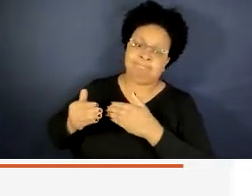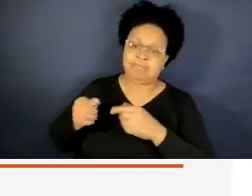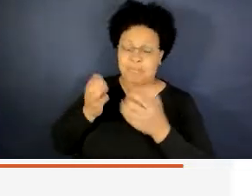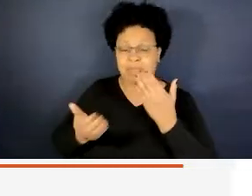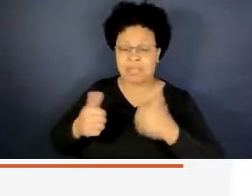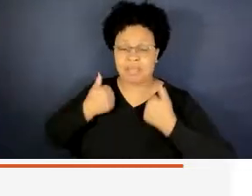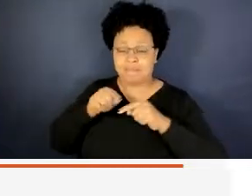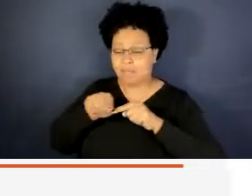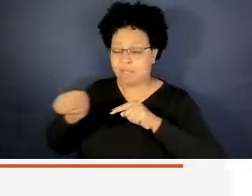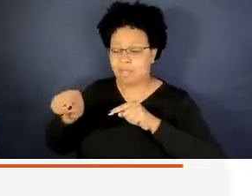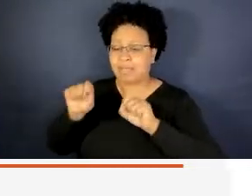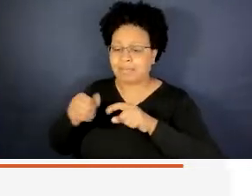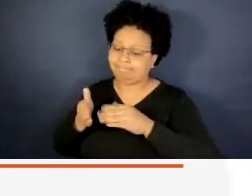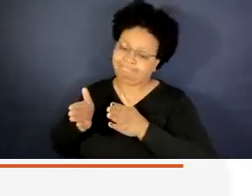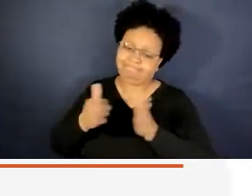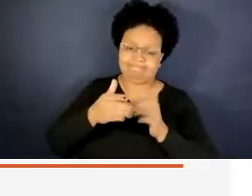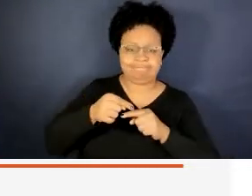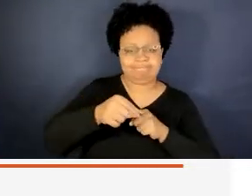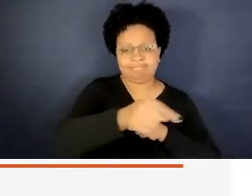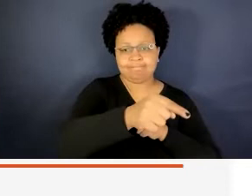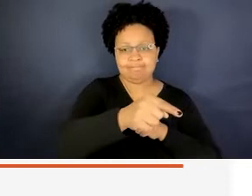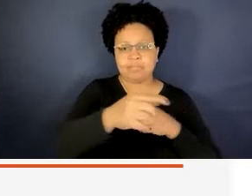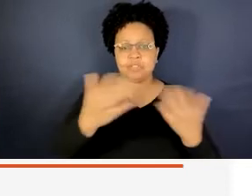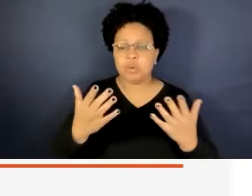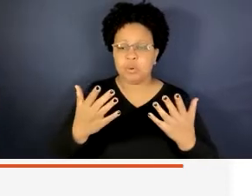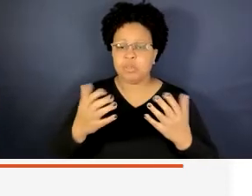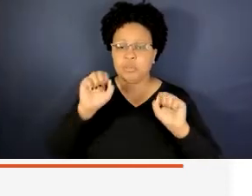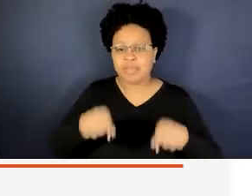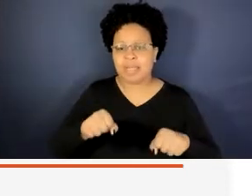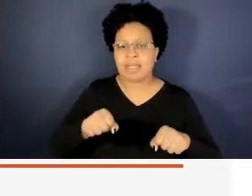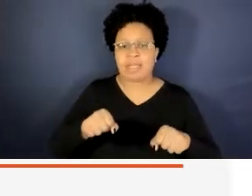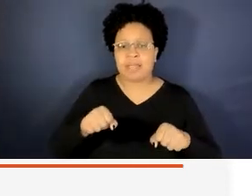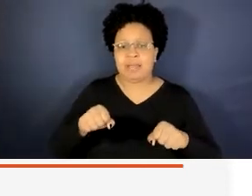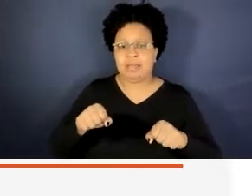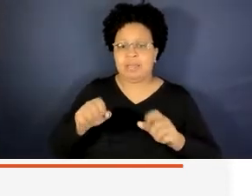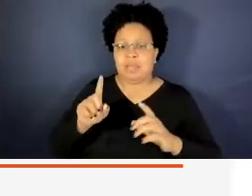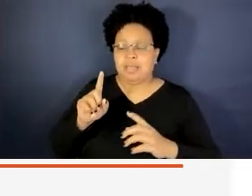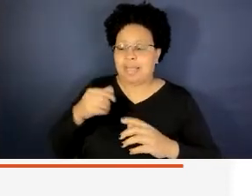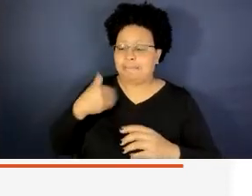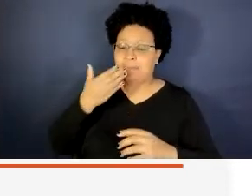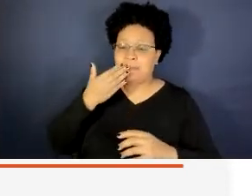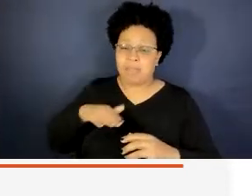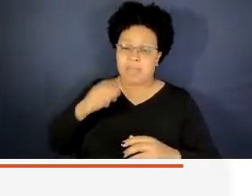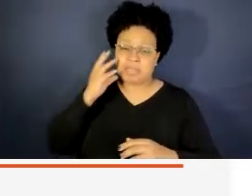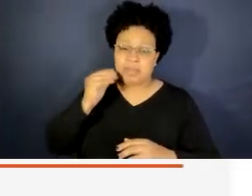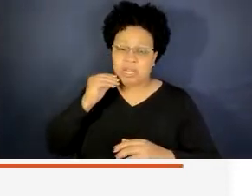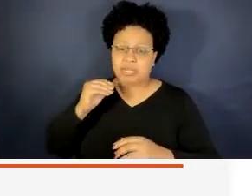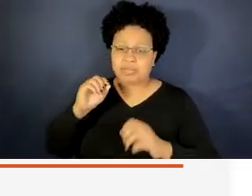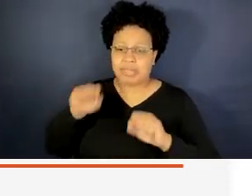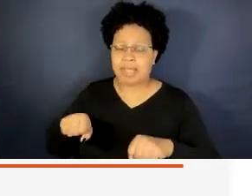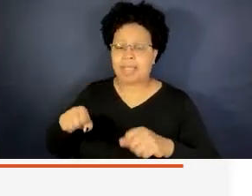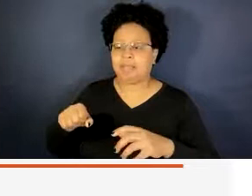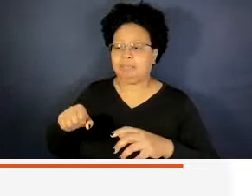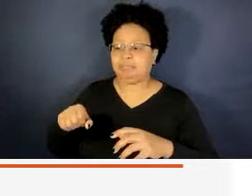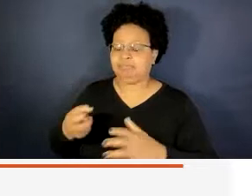with the right relationships and resources, you can rebound from your traumatic experiences. So again, as I stated before, trauma may not